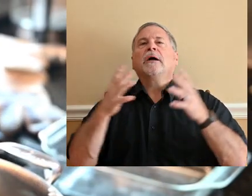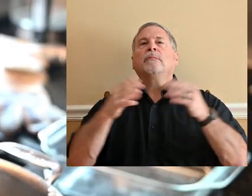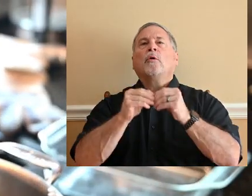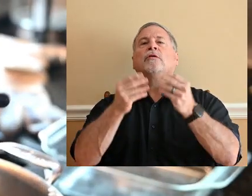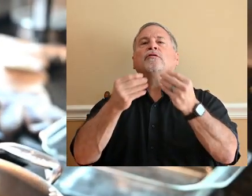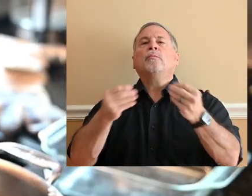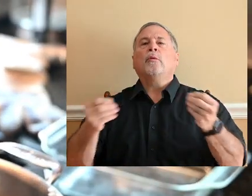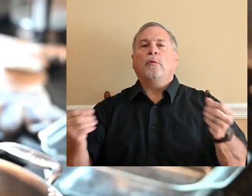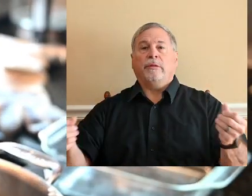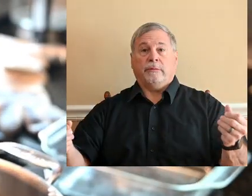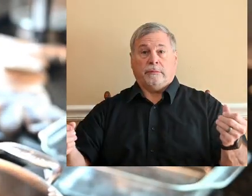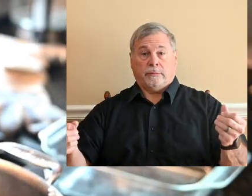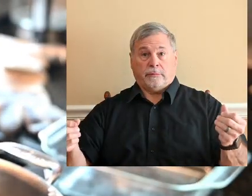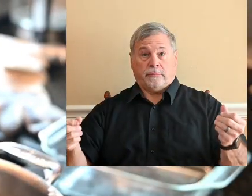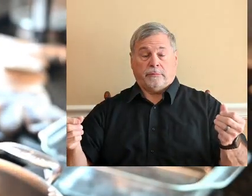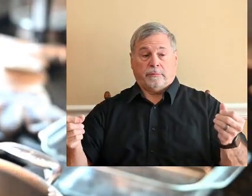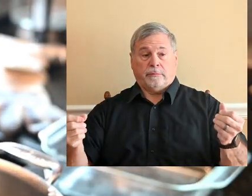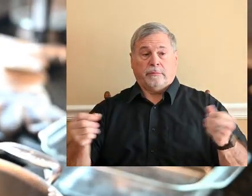them much smoother